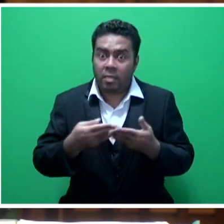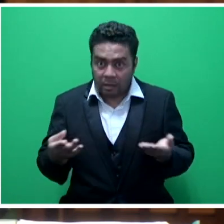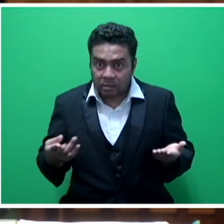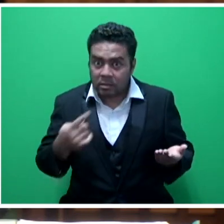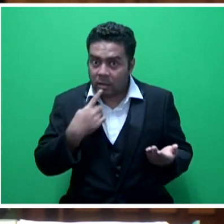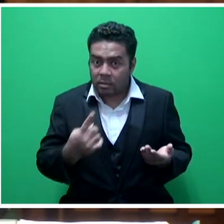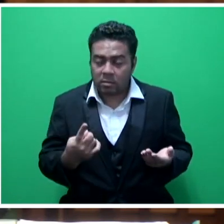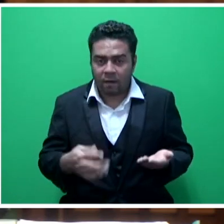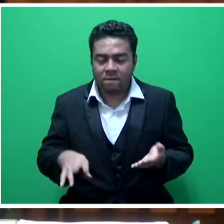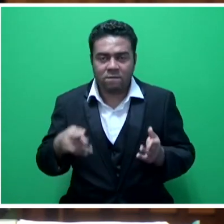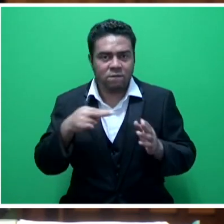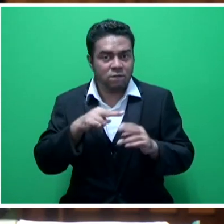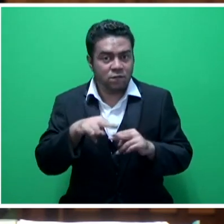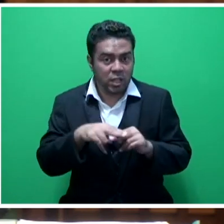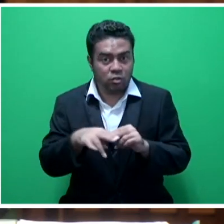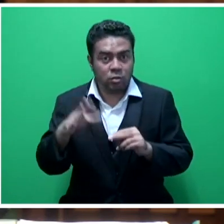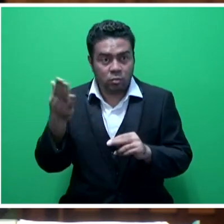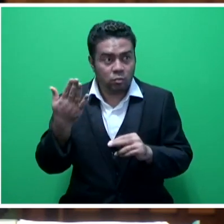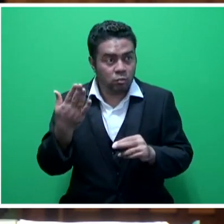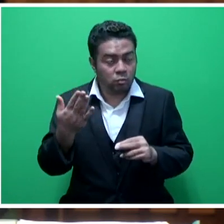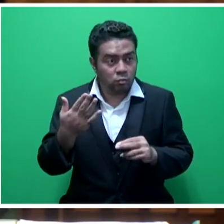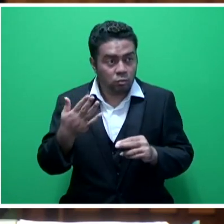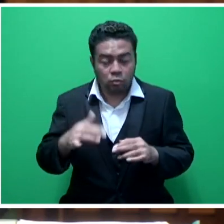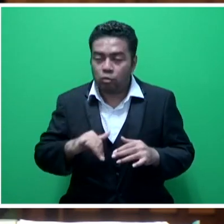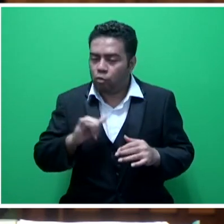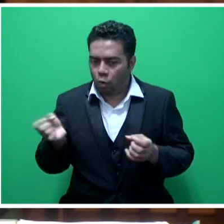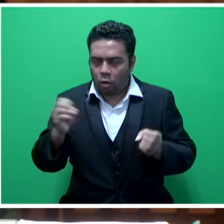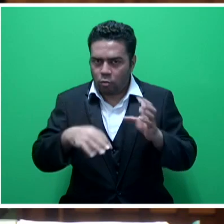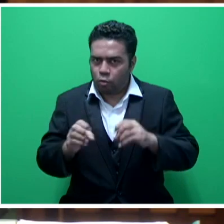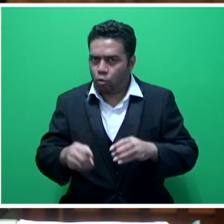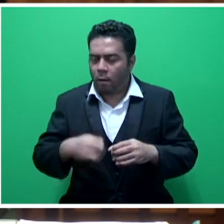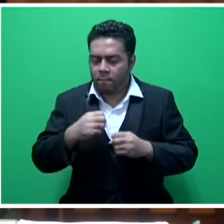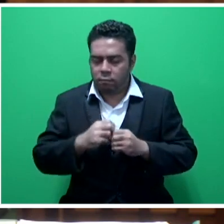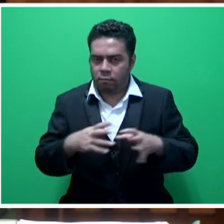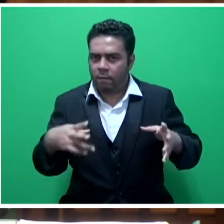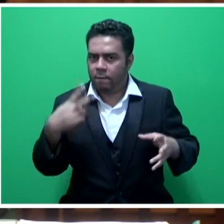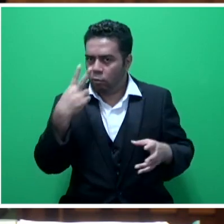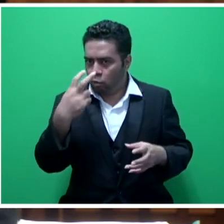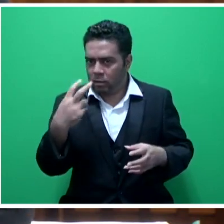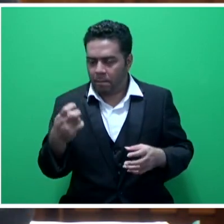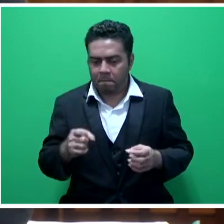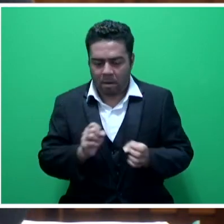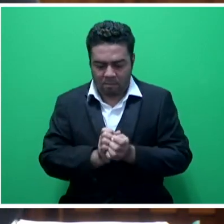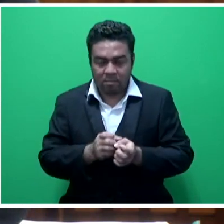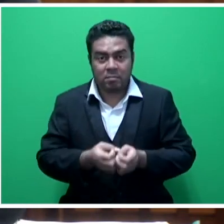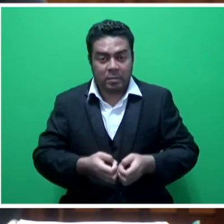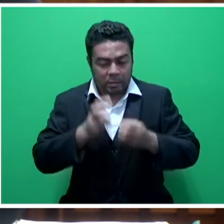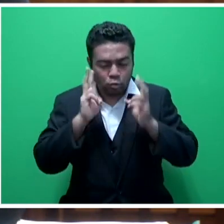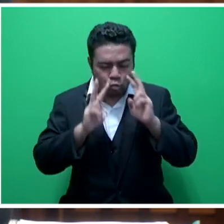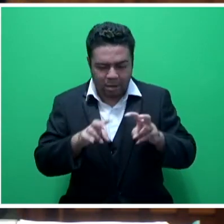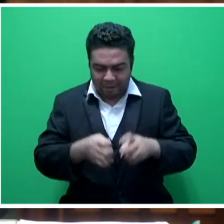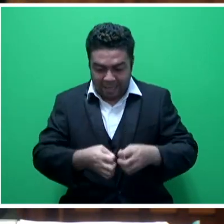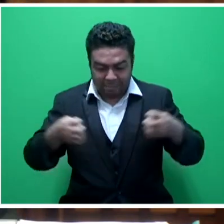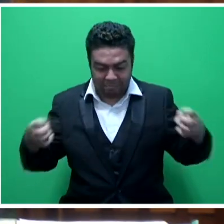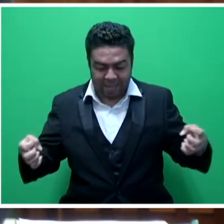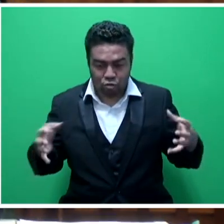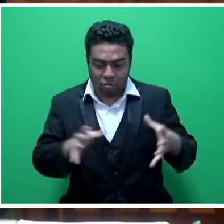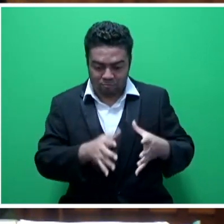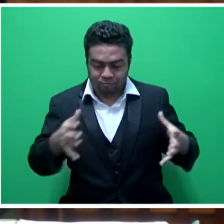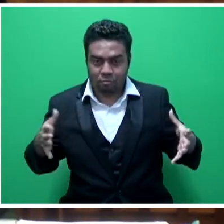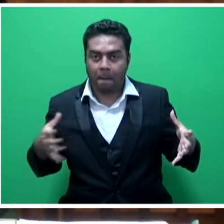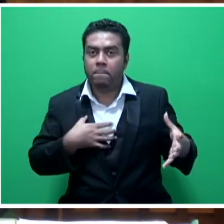as Fiji's flagship carrier, it is expected to contribute to a vibrant tourism industry by exploring expansion into new markets and